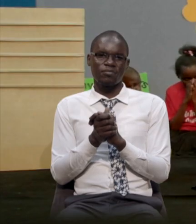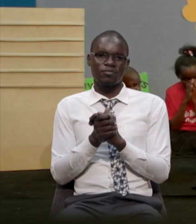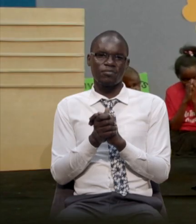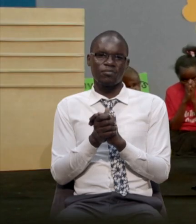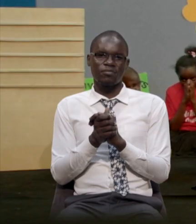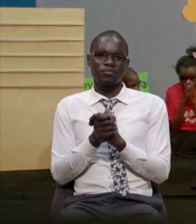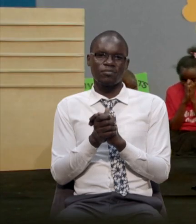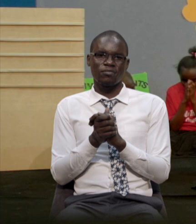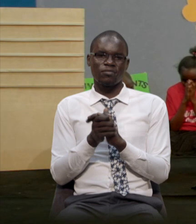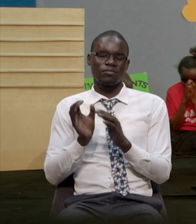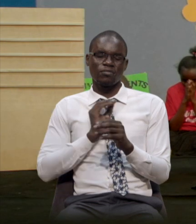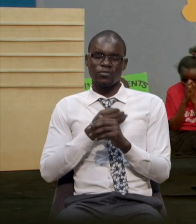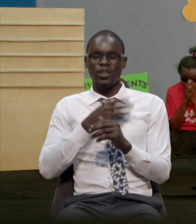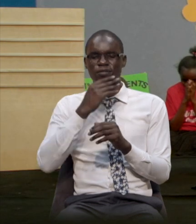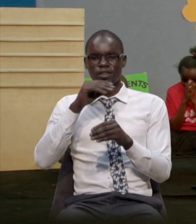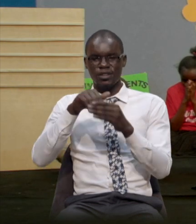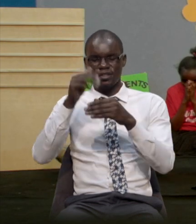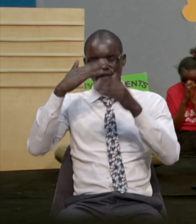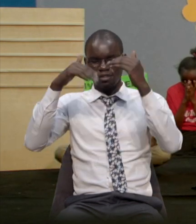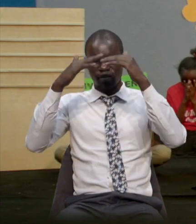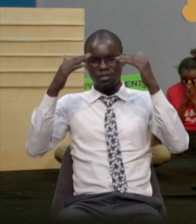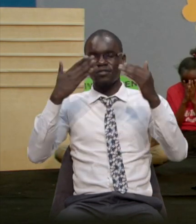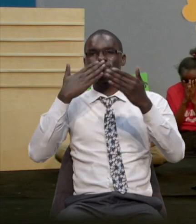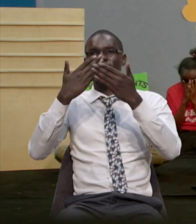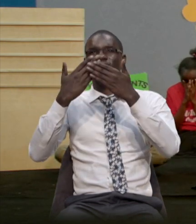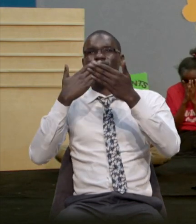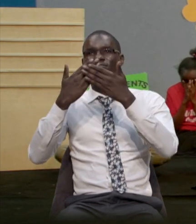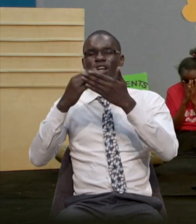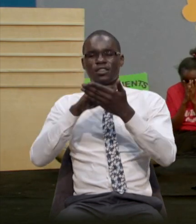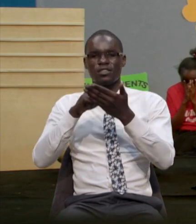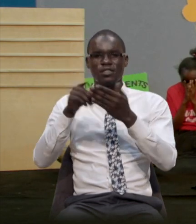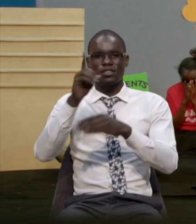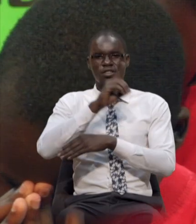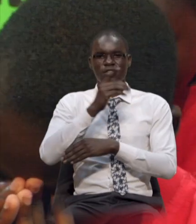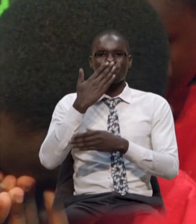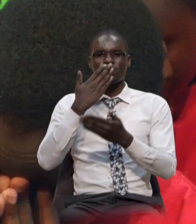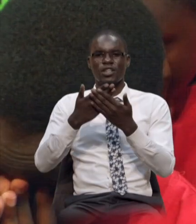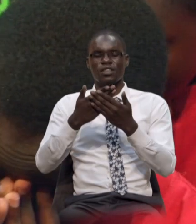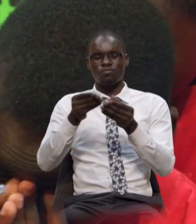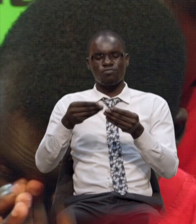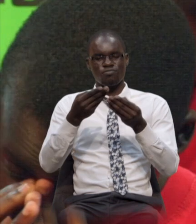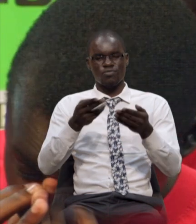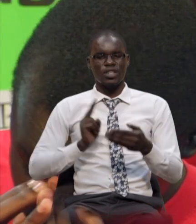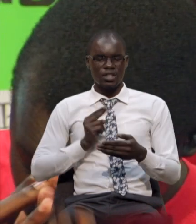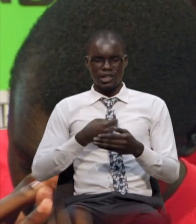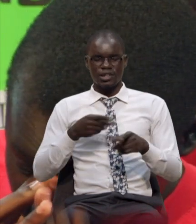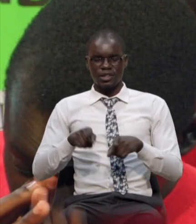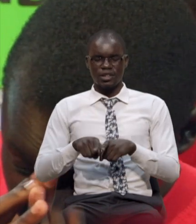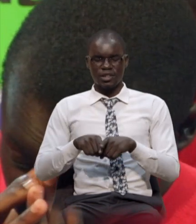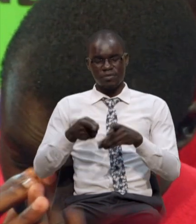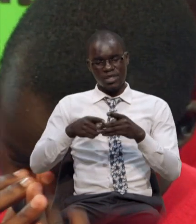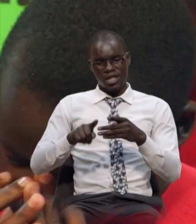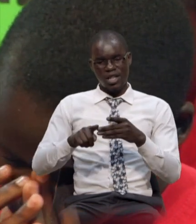Let's pray. Our Father who art in heaven, we thank you for this day. Thank you for providing for us as we start our